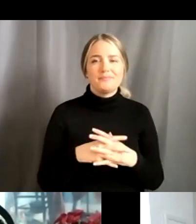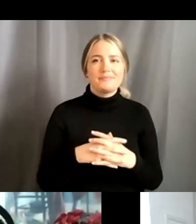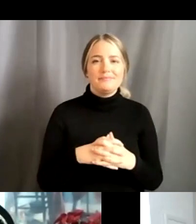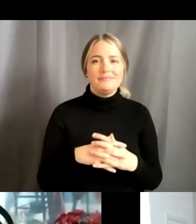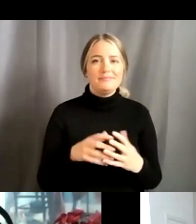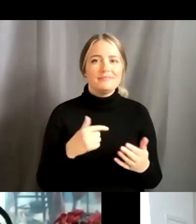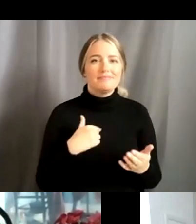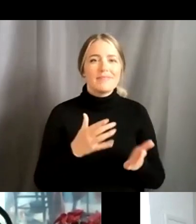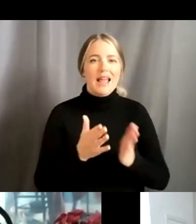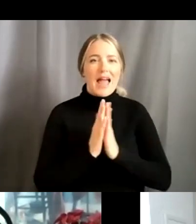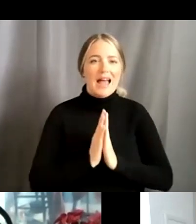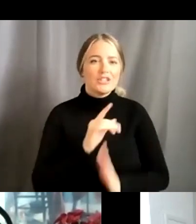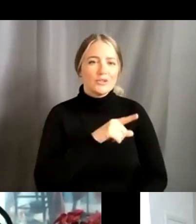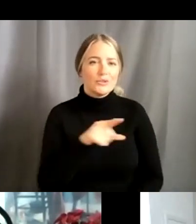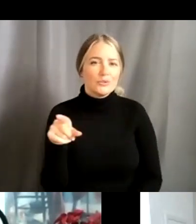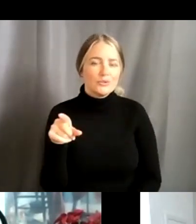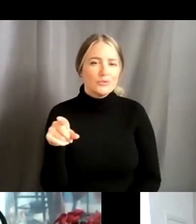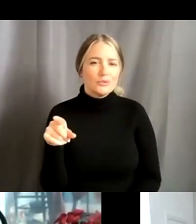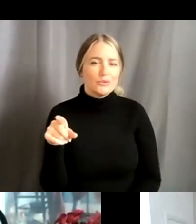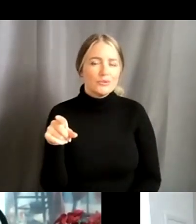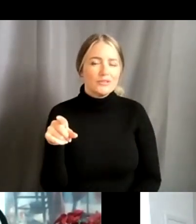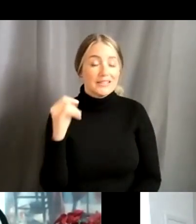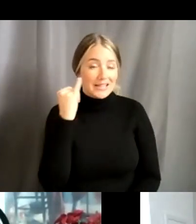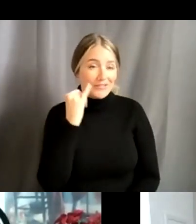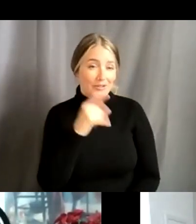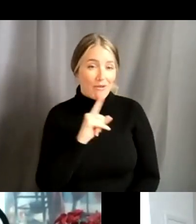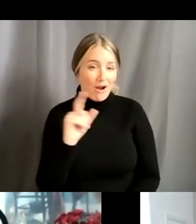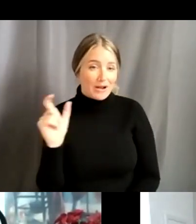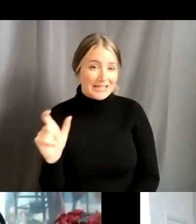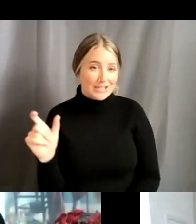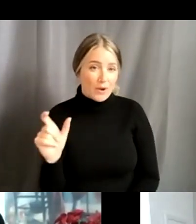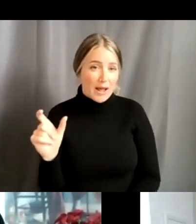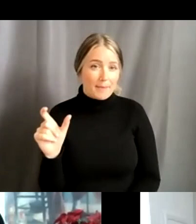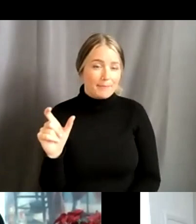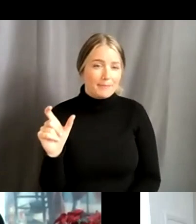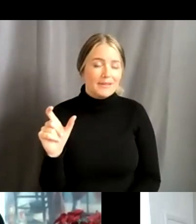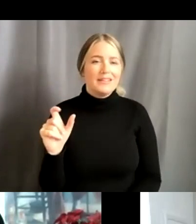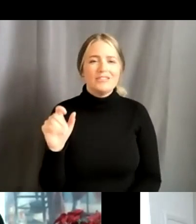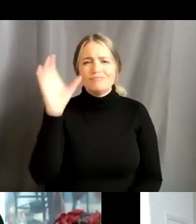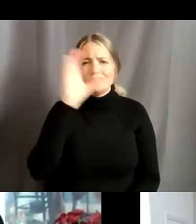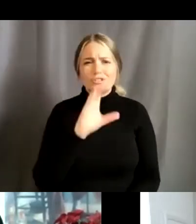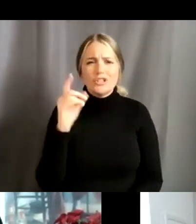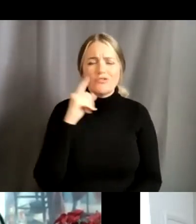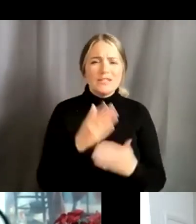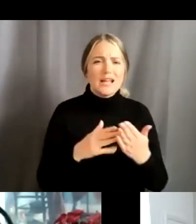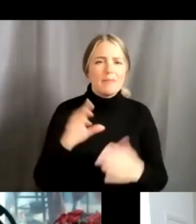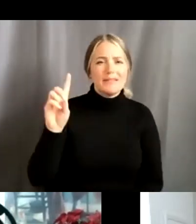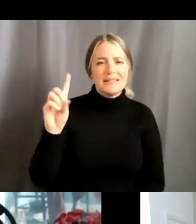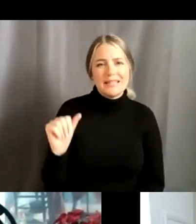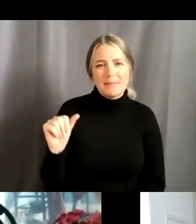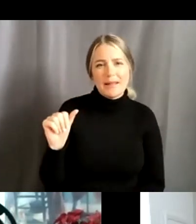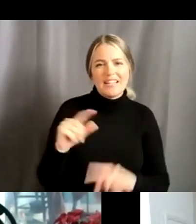ask you all to look, if you are on Instagram, search some of the